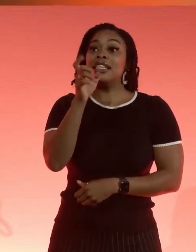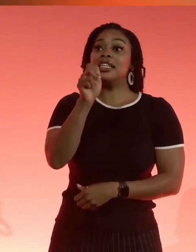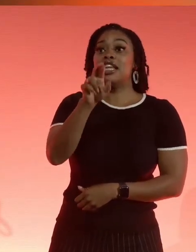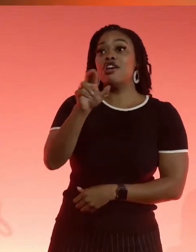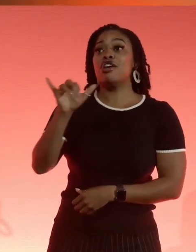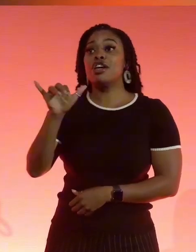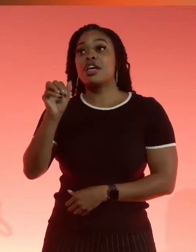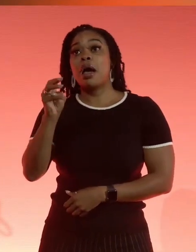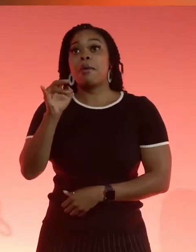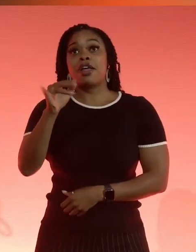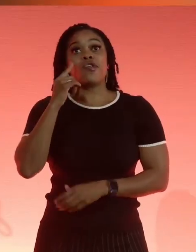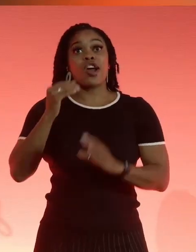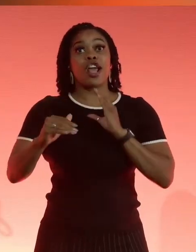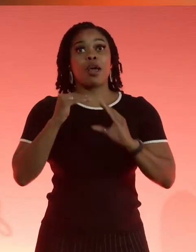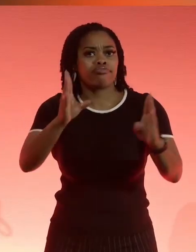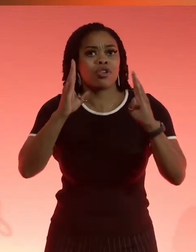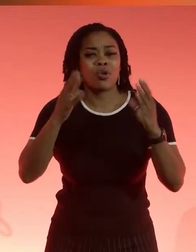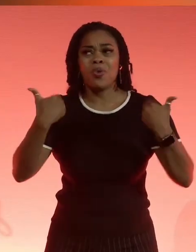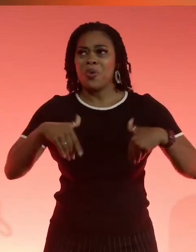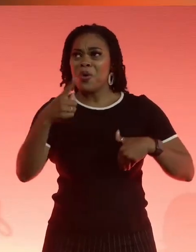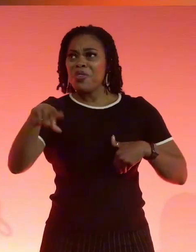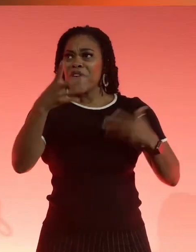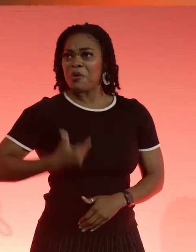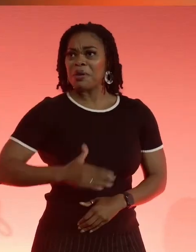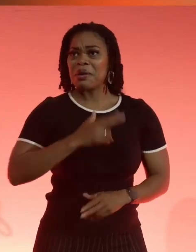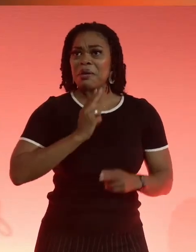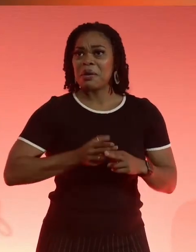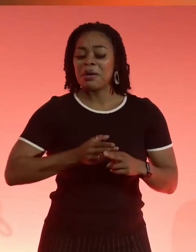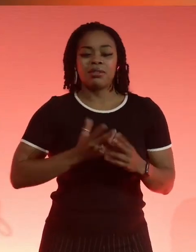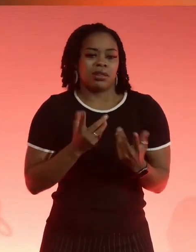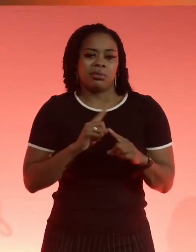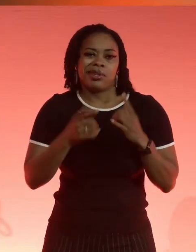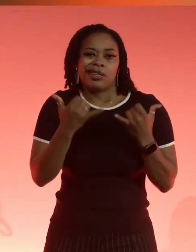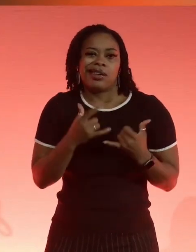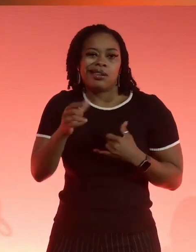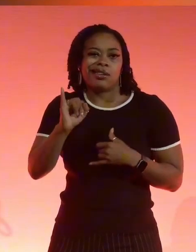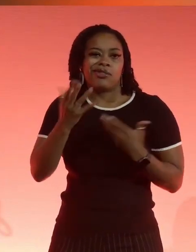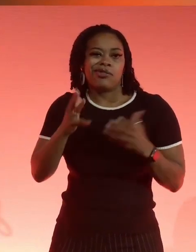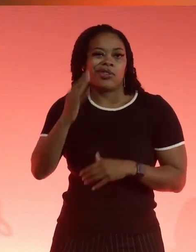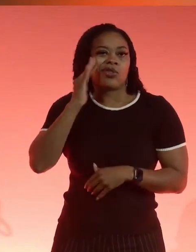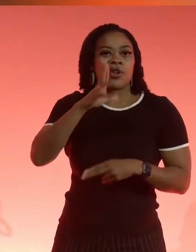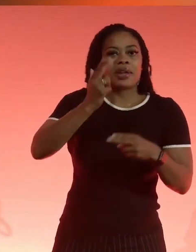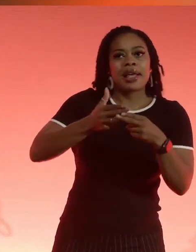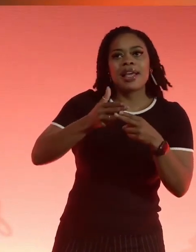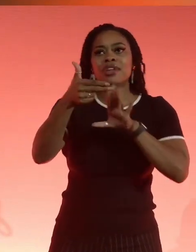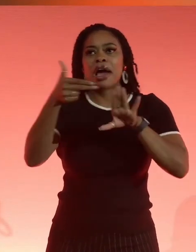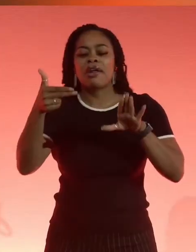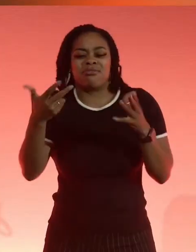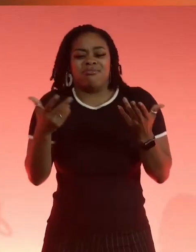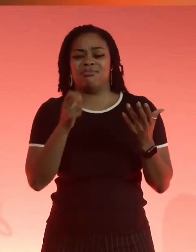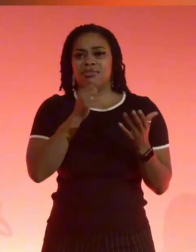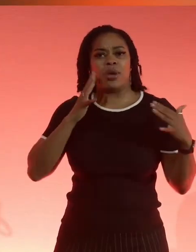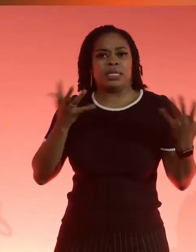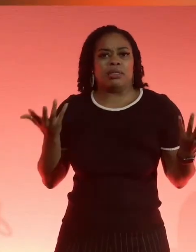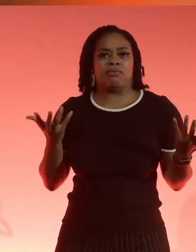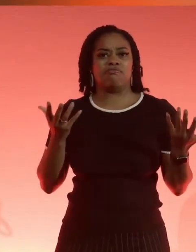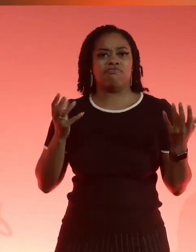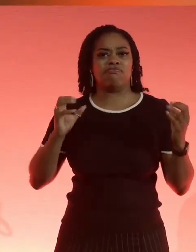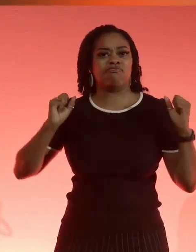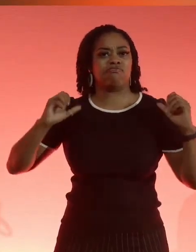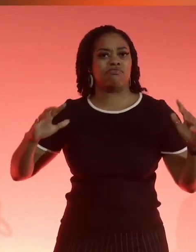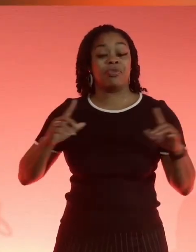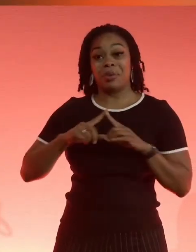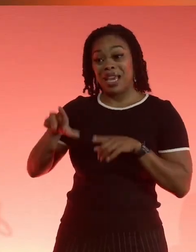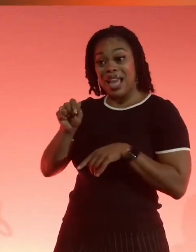attention. Whoa, they know my name. But now, knowing your name or your title, it's just not impressive. It's noise. But